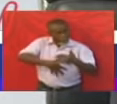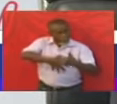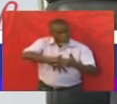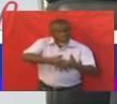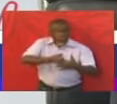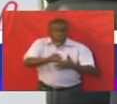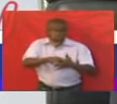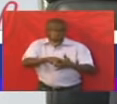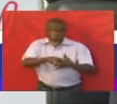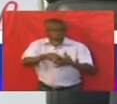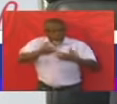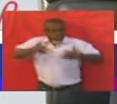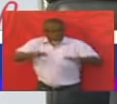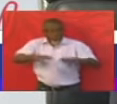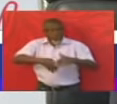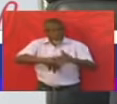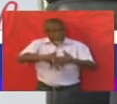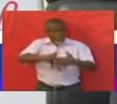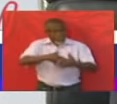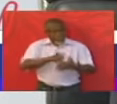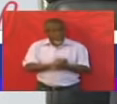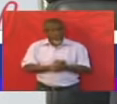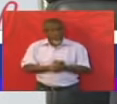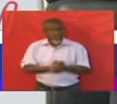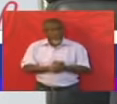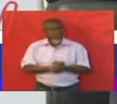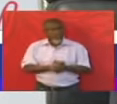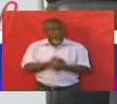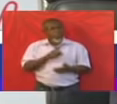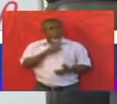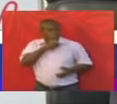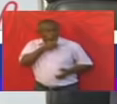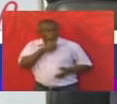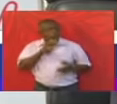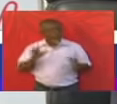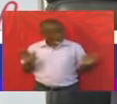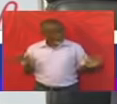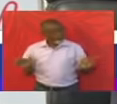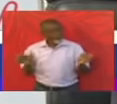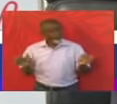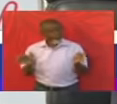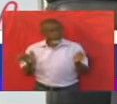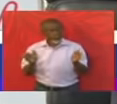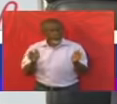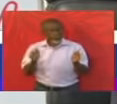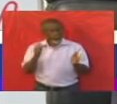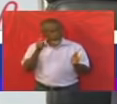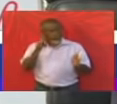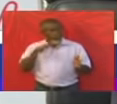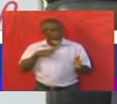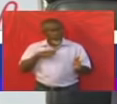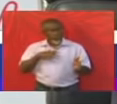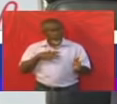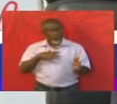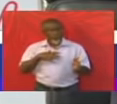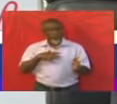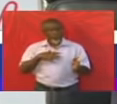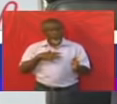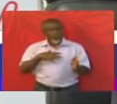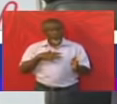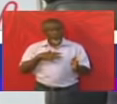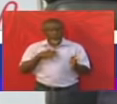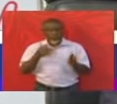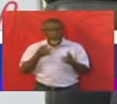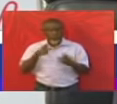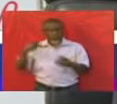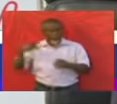advocating it for pregnant women. This is the initial phase, I would say. Before we look at expanding the grid, of